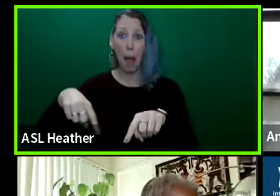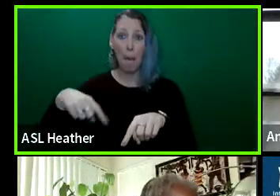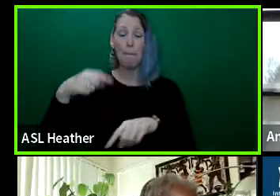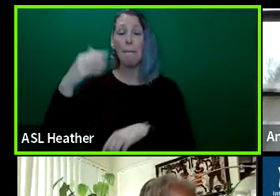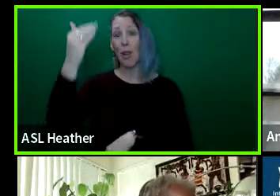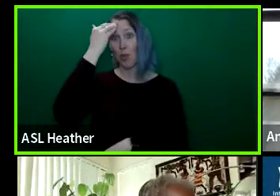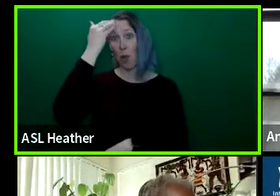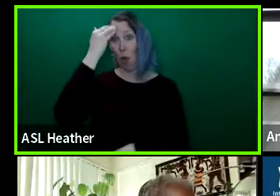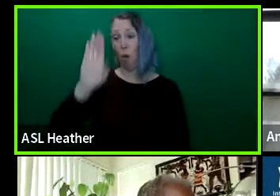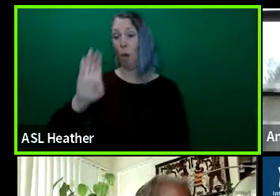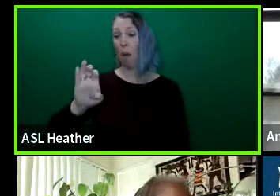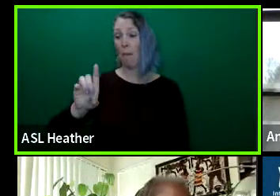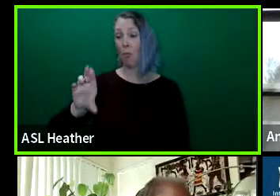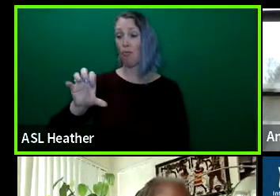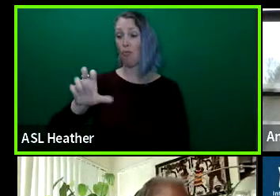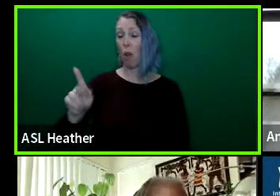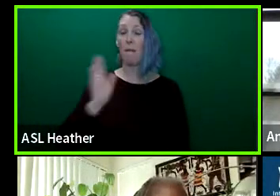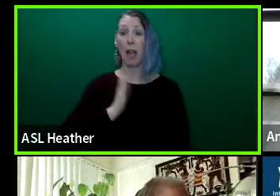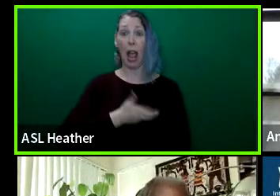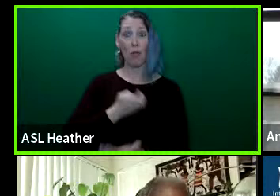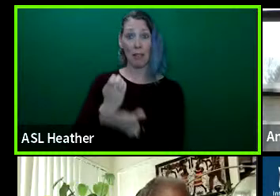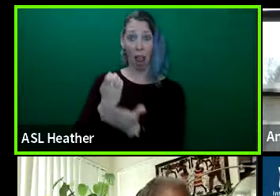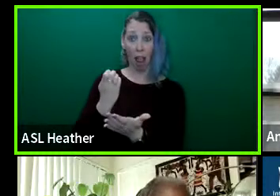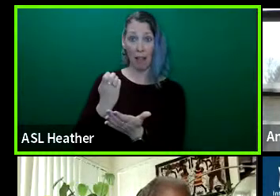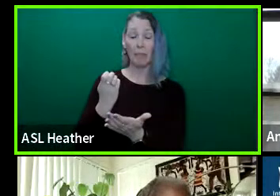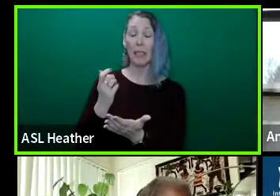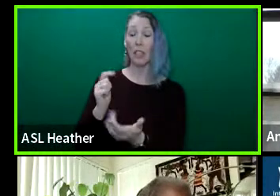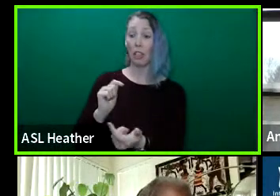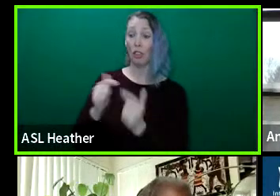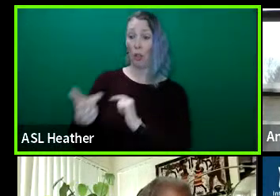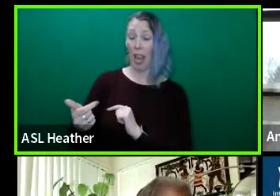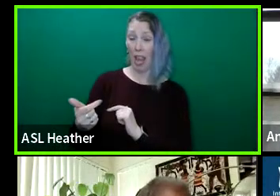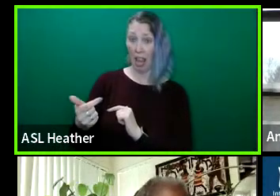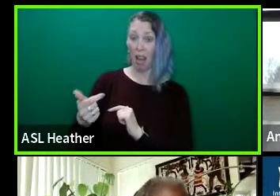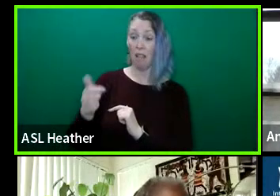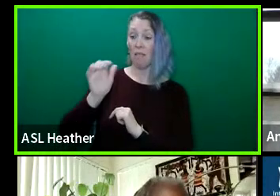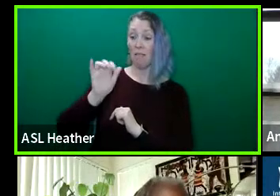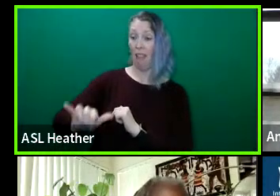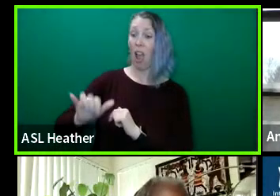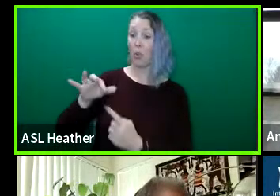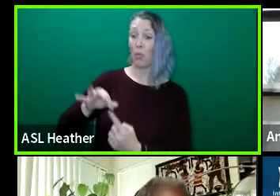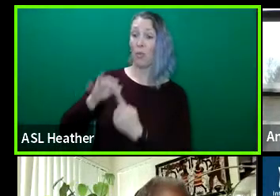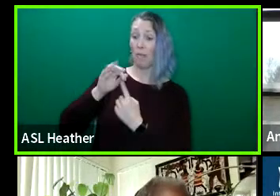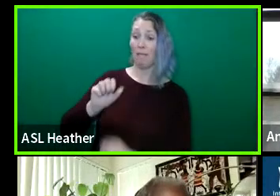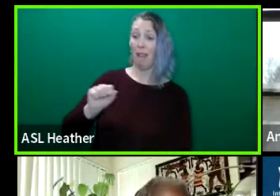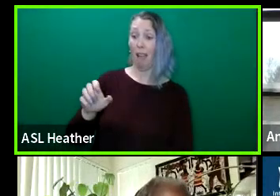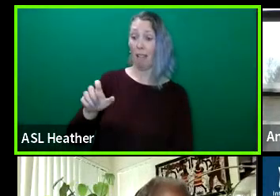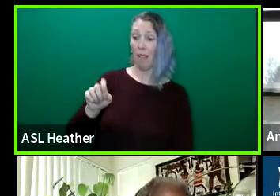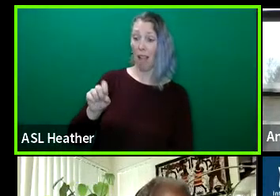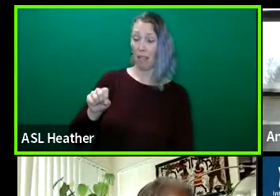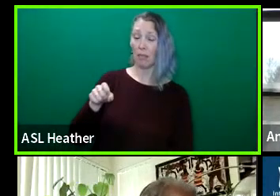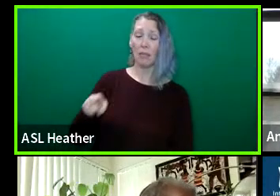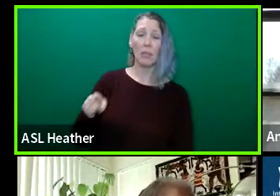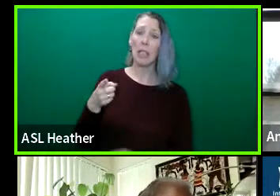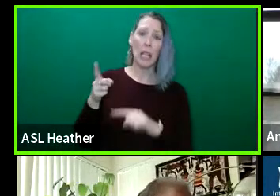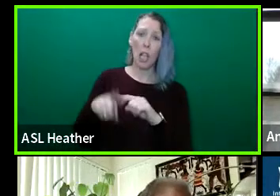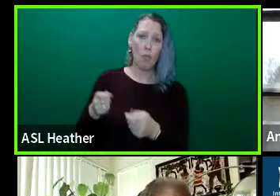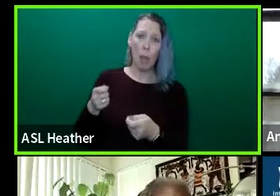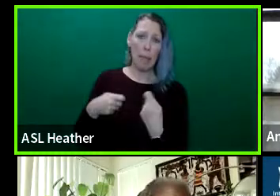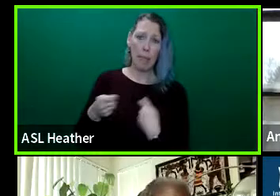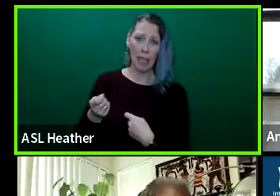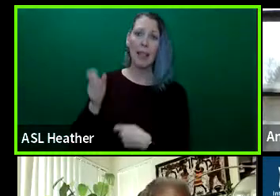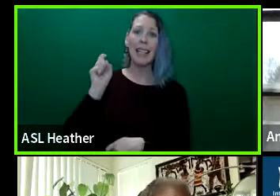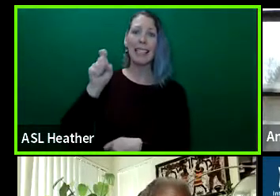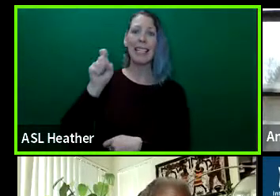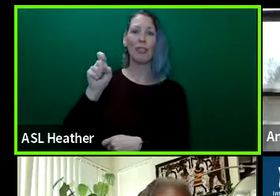that as a bedrock of our economy, trade sector employment and those unique assets are just, irreplaceable. So we need to